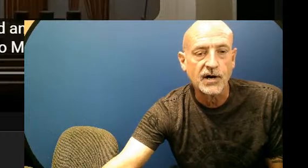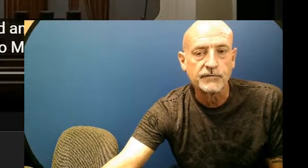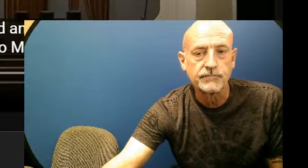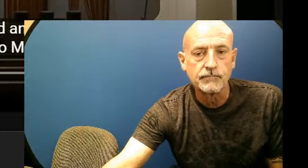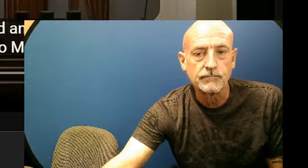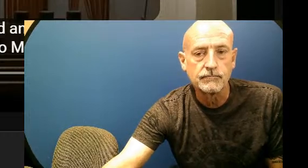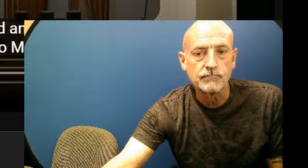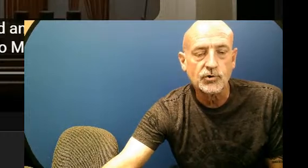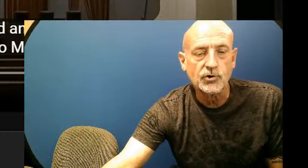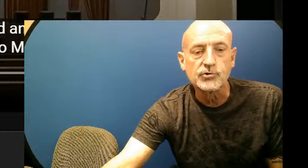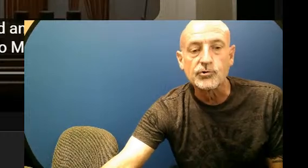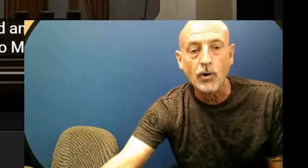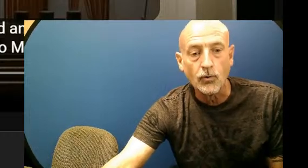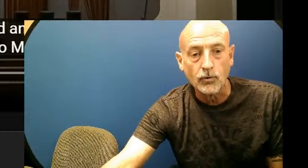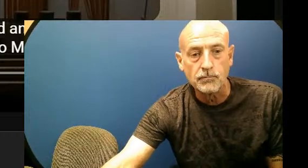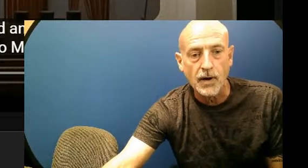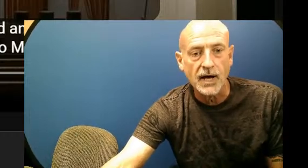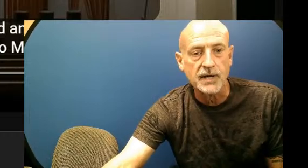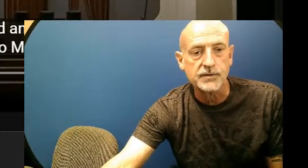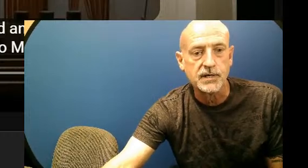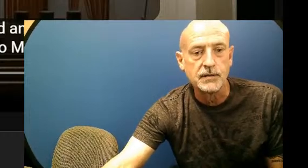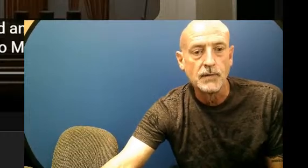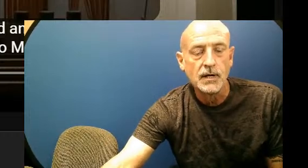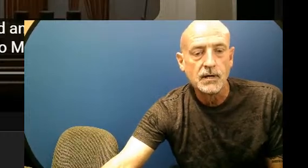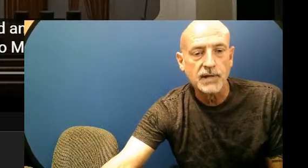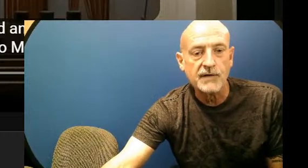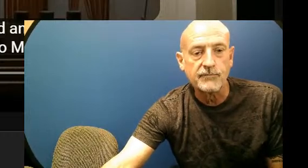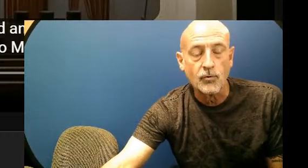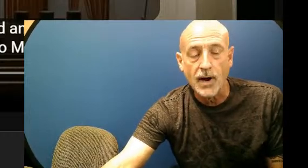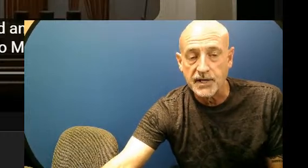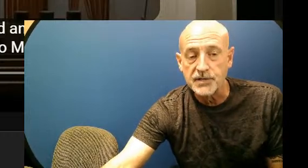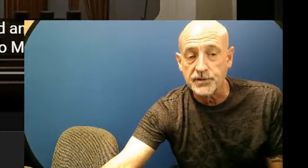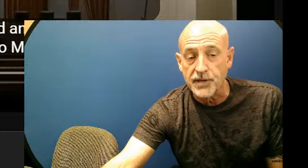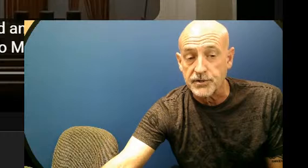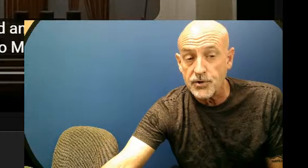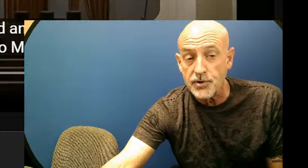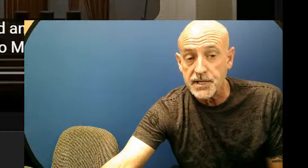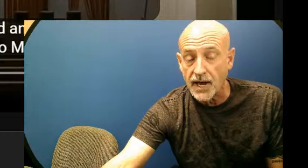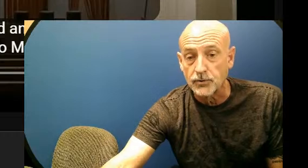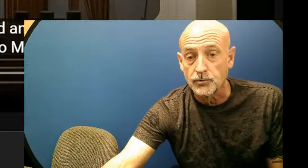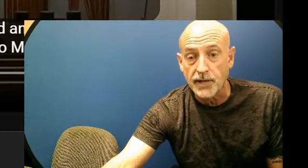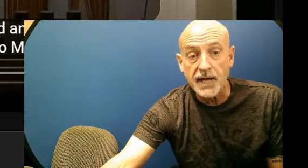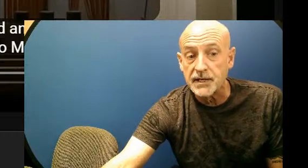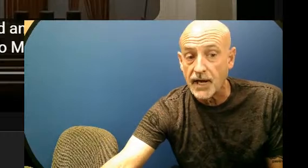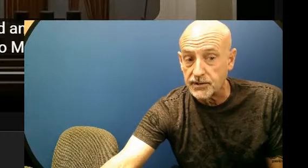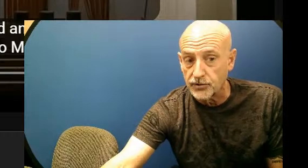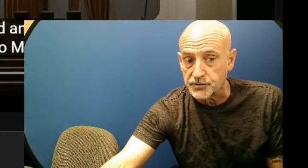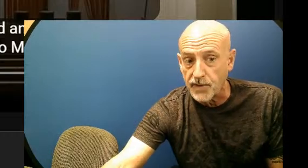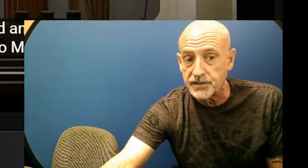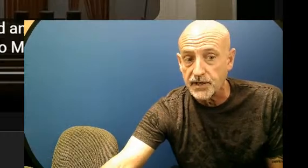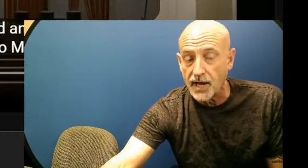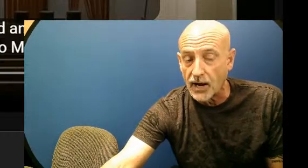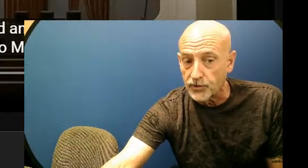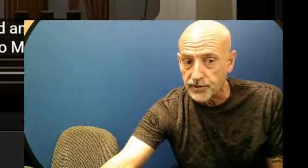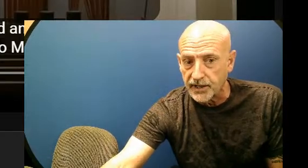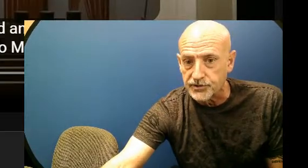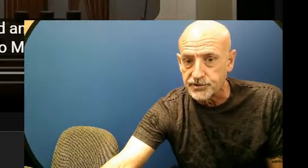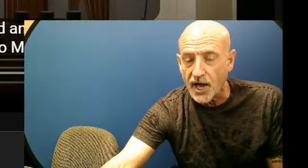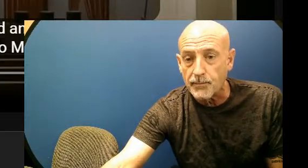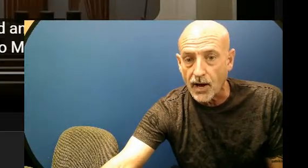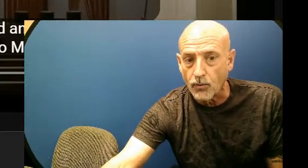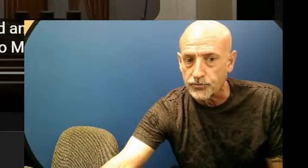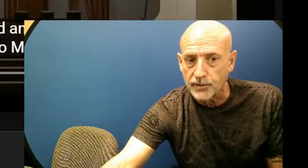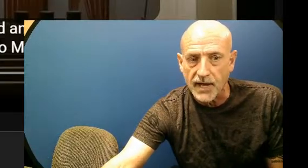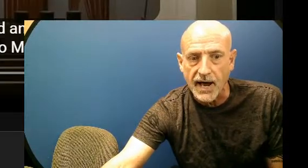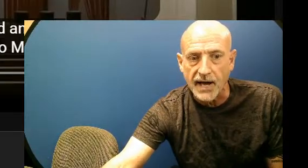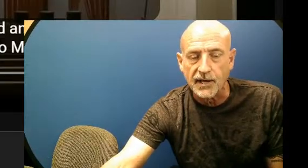kind of control by the platform. I get that they do it. I don't like it. I don't expect it. I would like it to